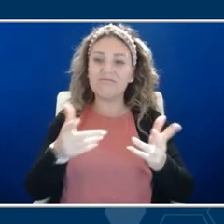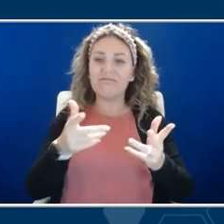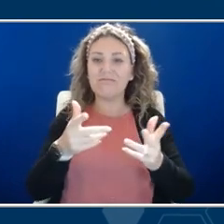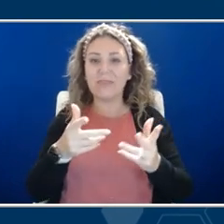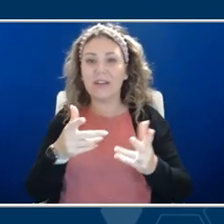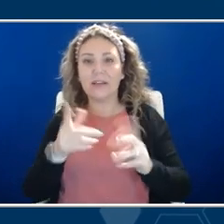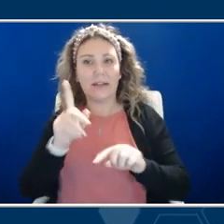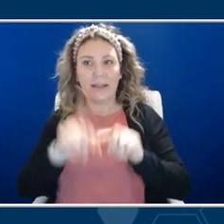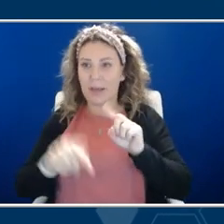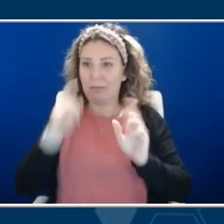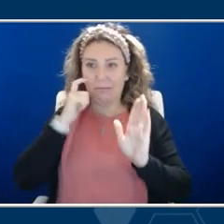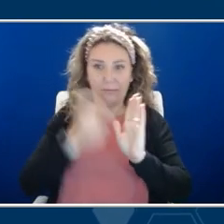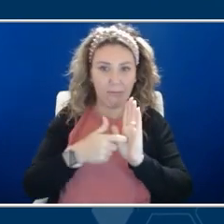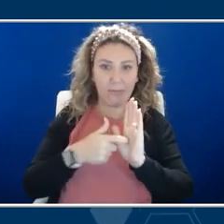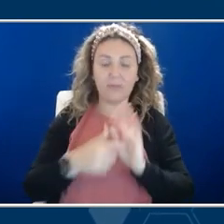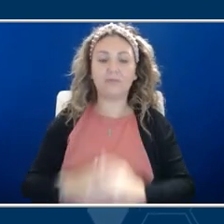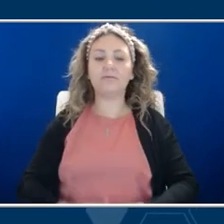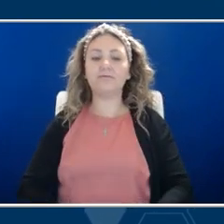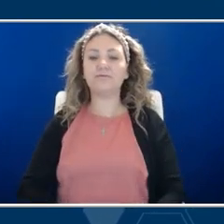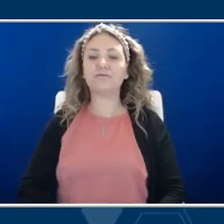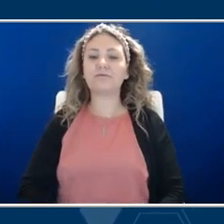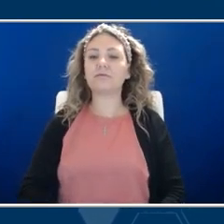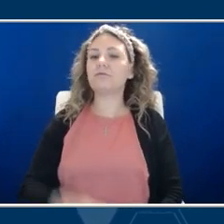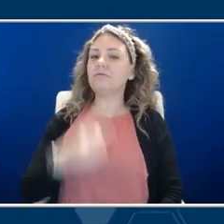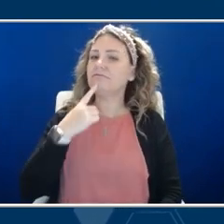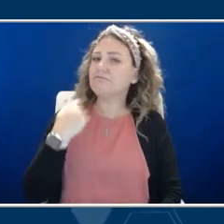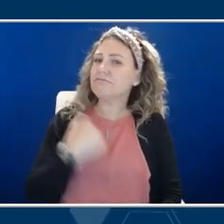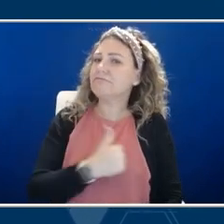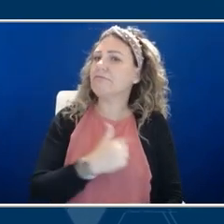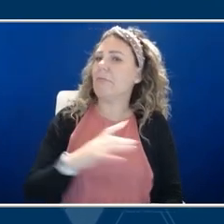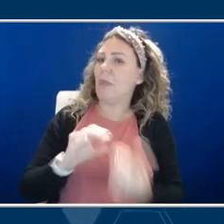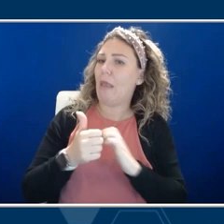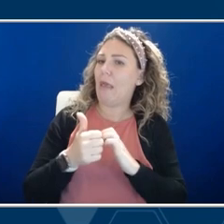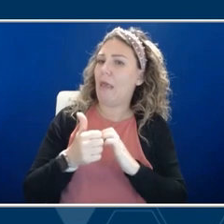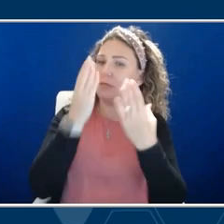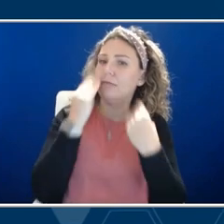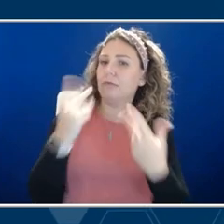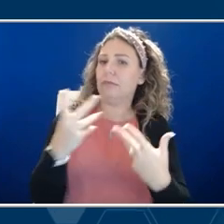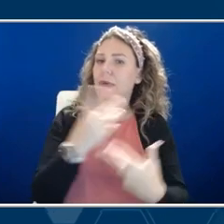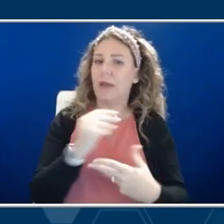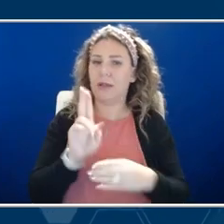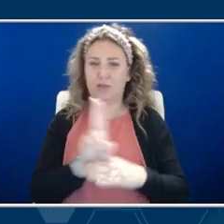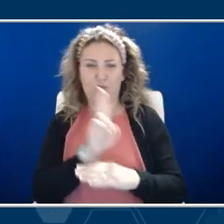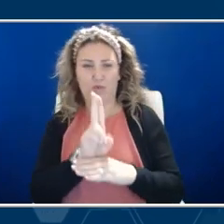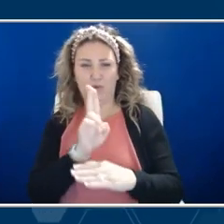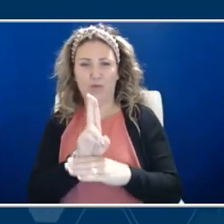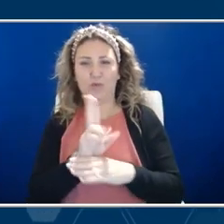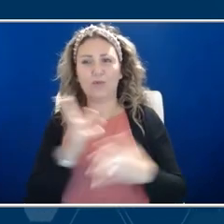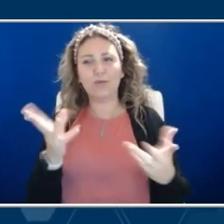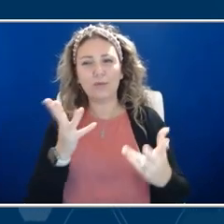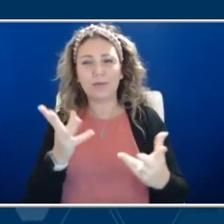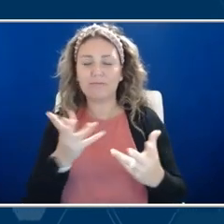de-identified. So tell us how the data in EHRs was used, though, and why, team. I think, Chris, that's probably best to you.